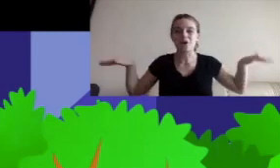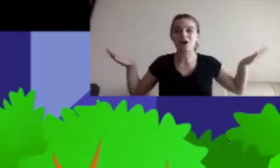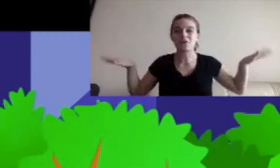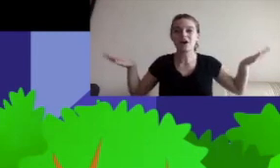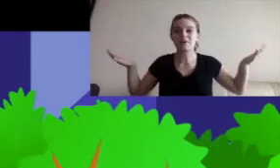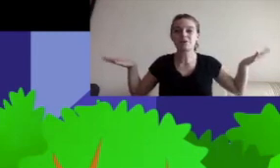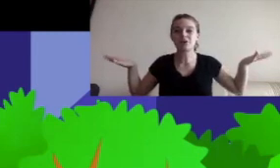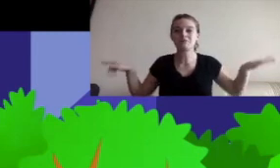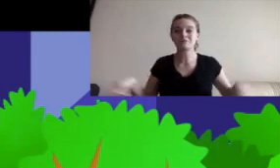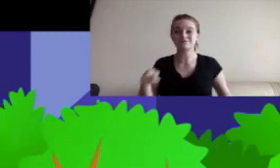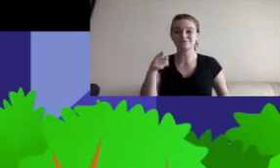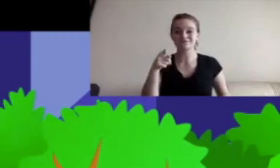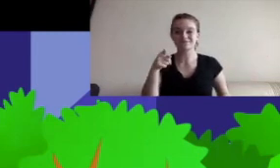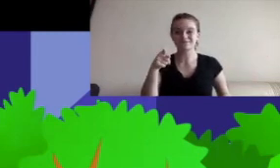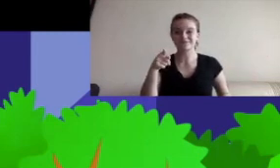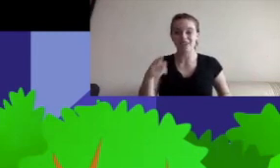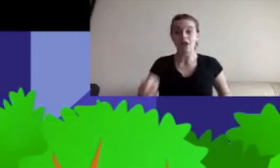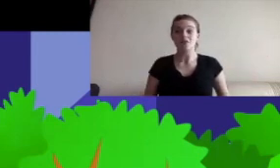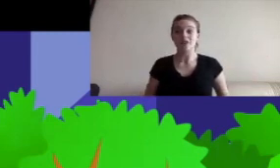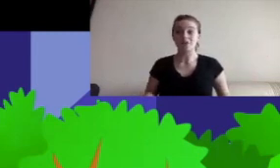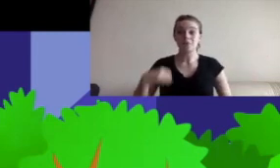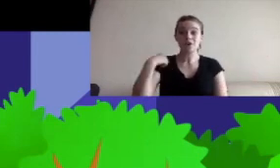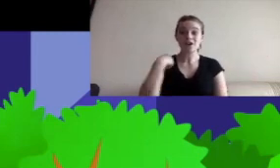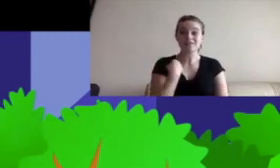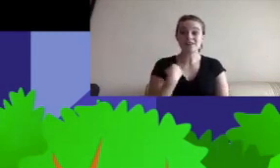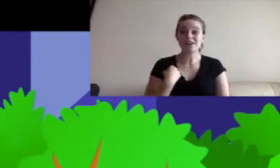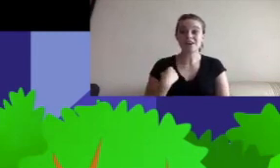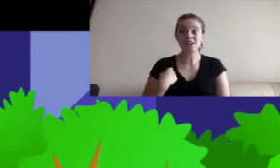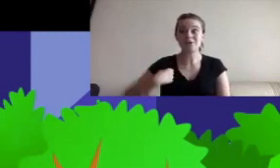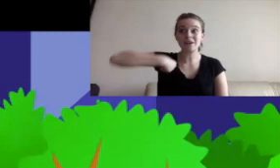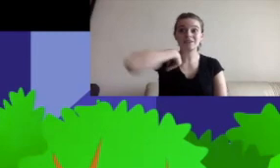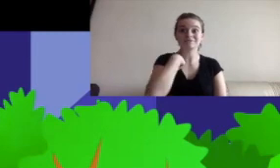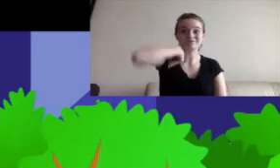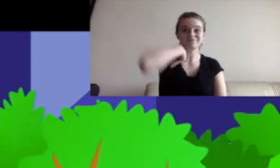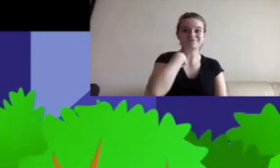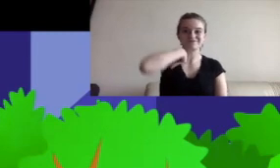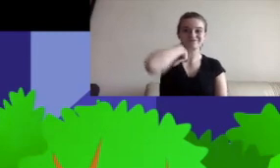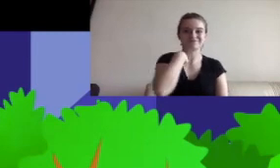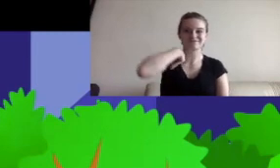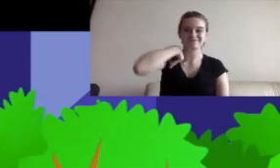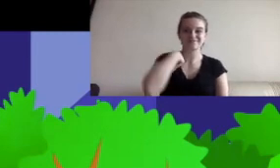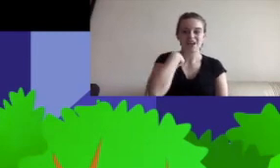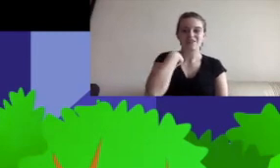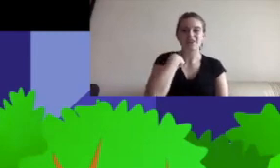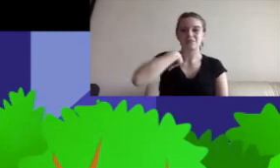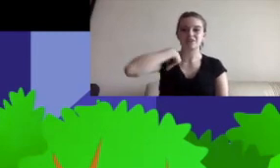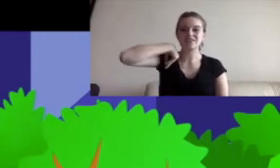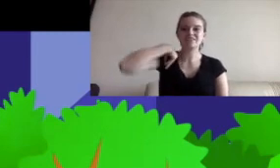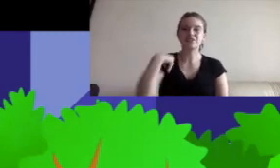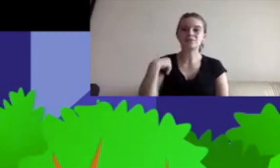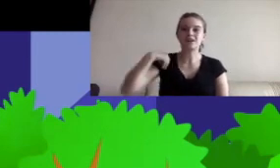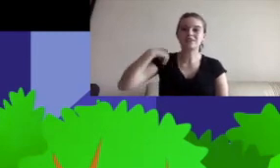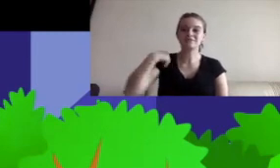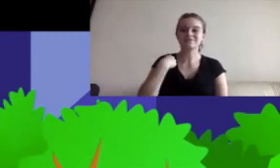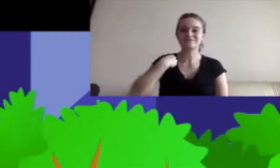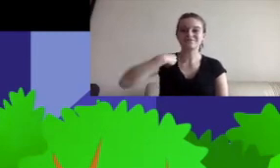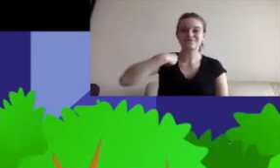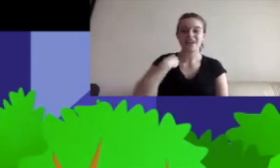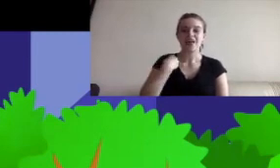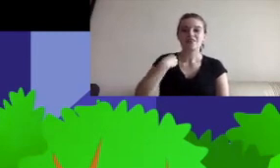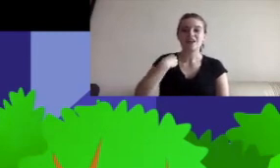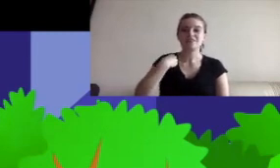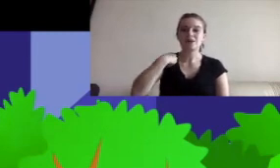Now on that bird there was a wing, the prettiest little wing